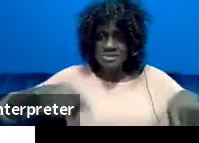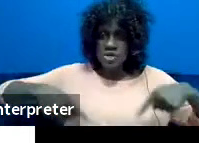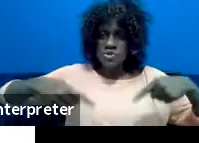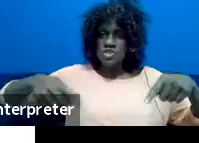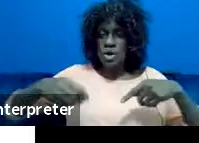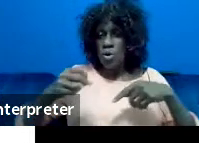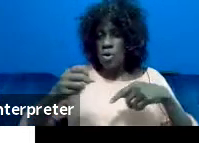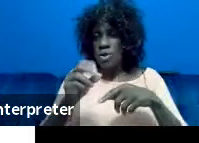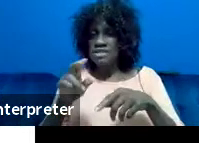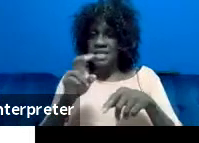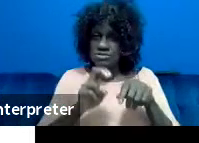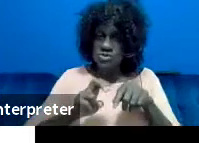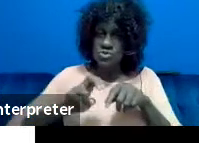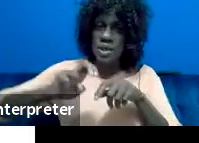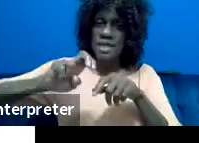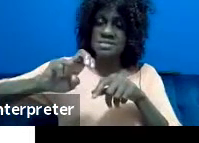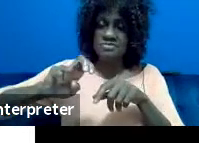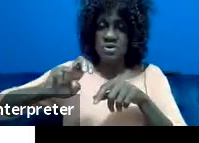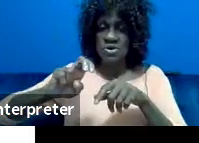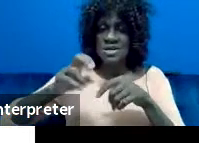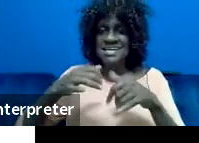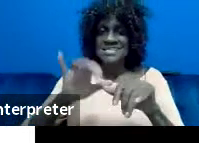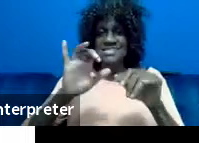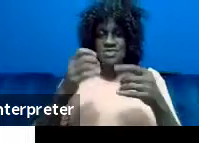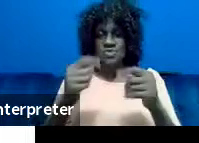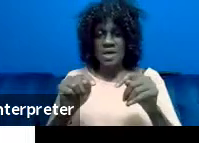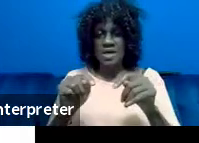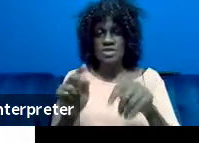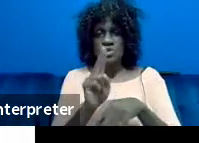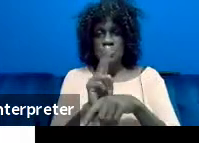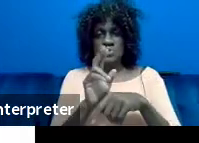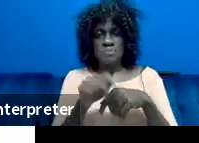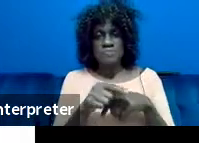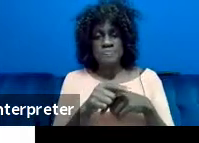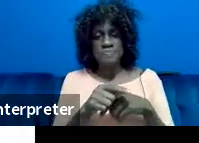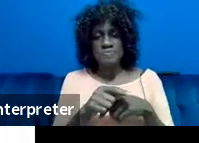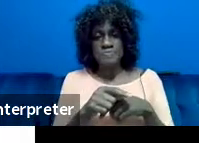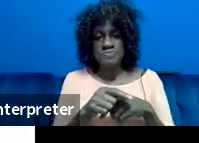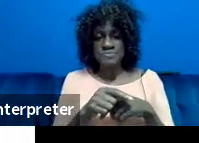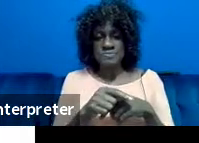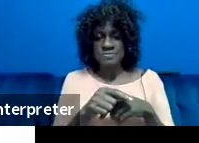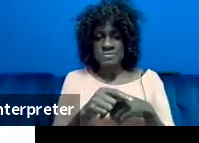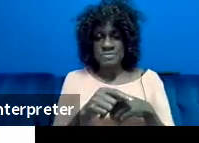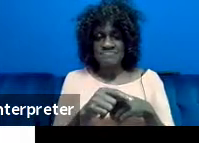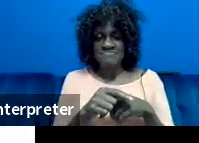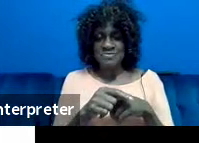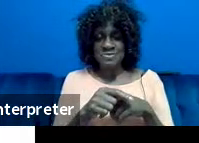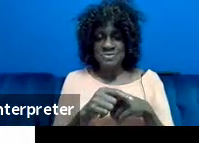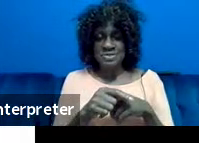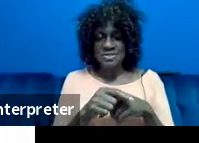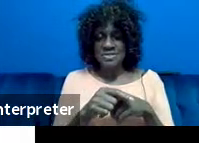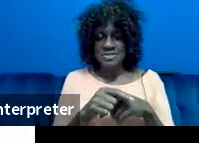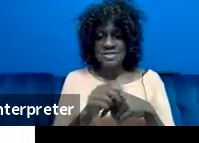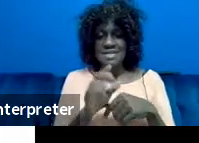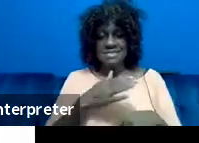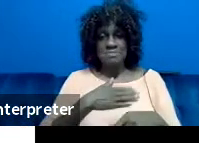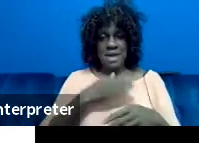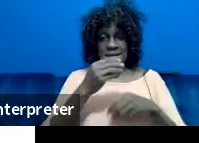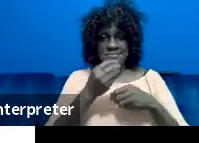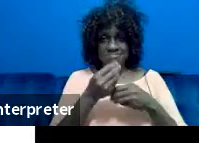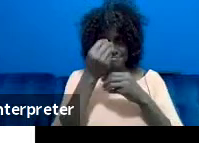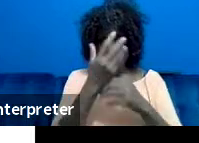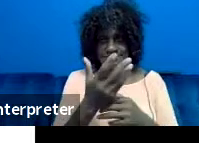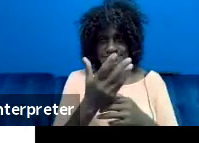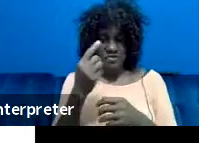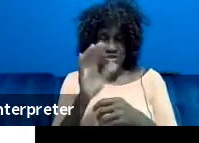opportunity to try transfer to some of these and still try utilize them in some form. Okay, that would be my advice in these type of